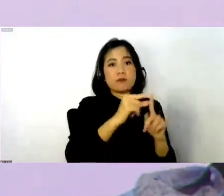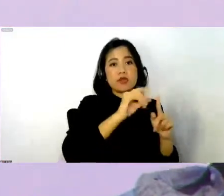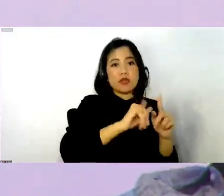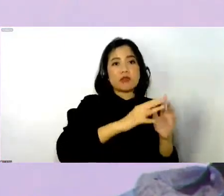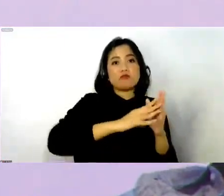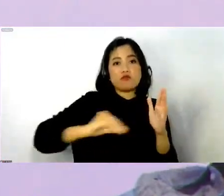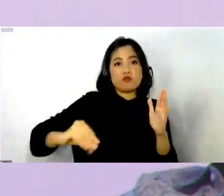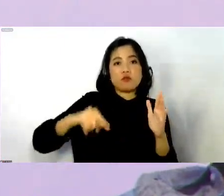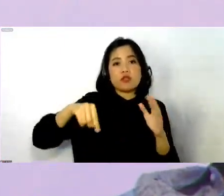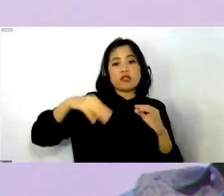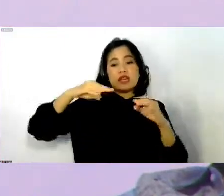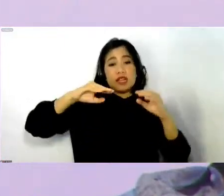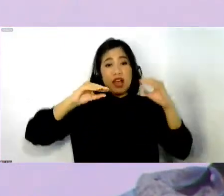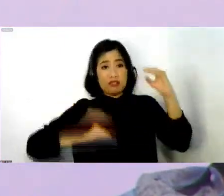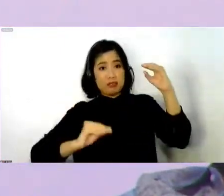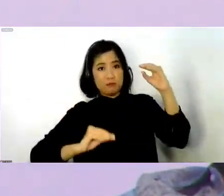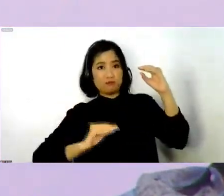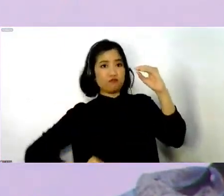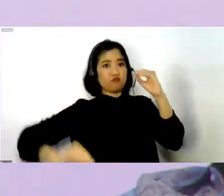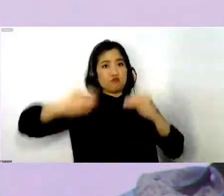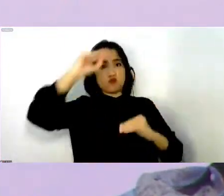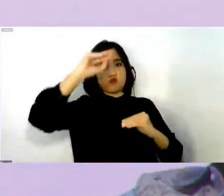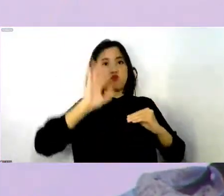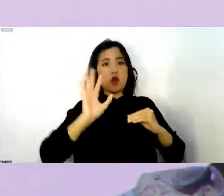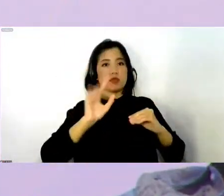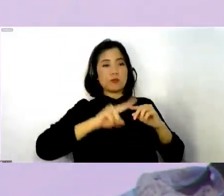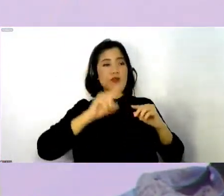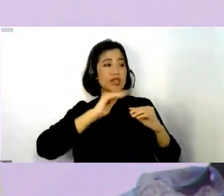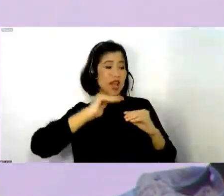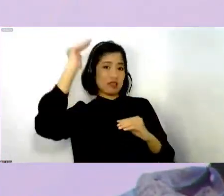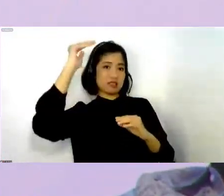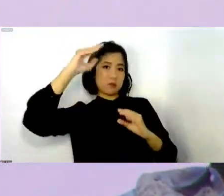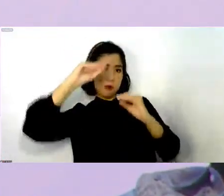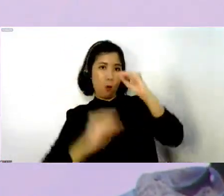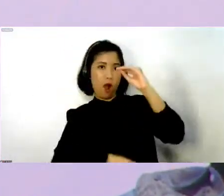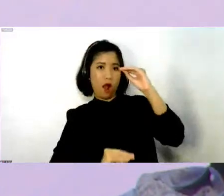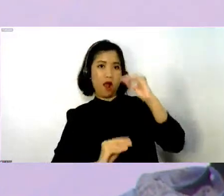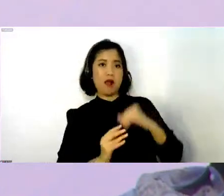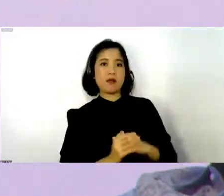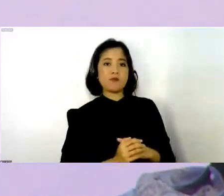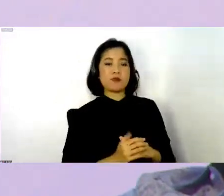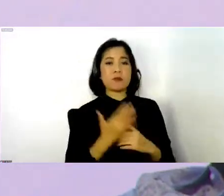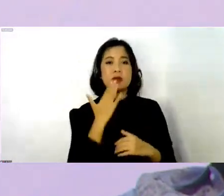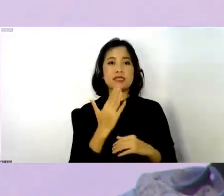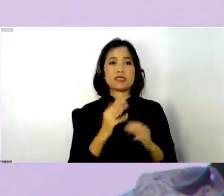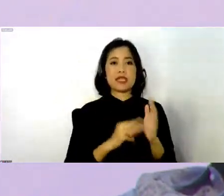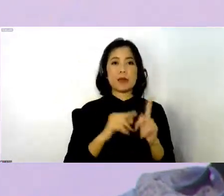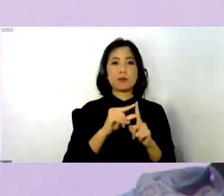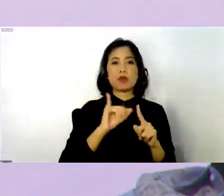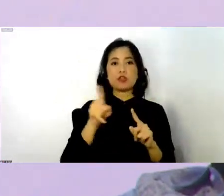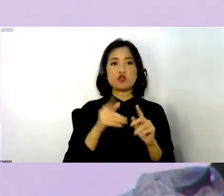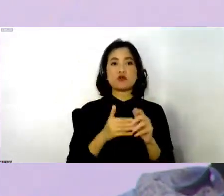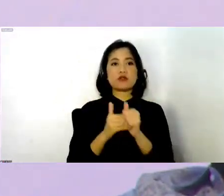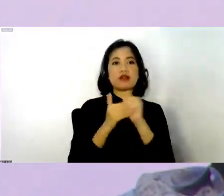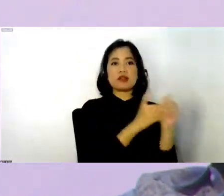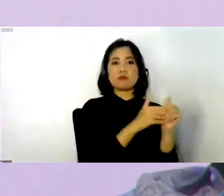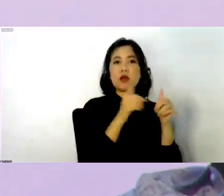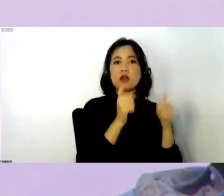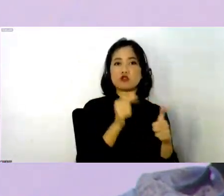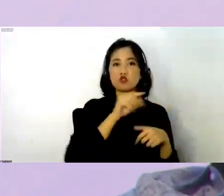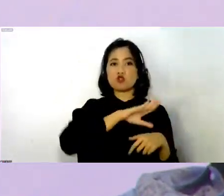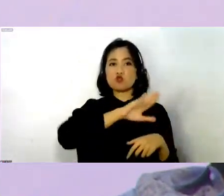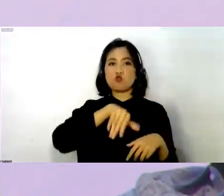about some remote areas far away in Indonesia. It's in Jakarta. So that's why I think the